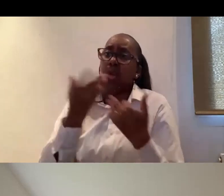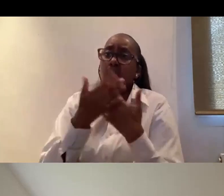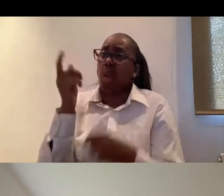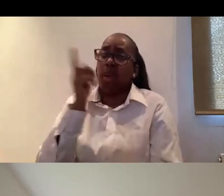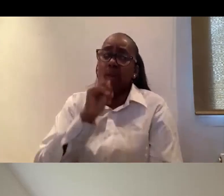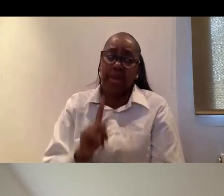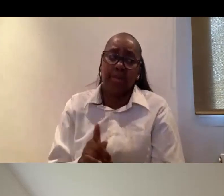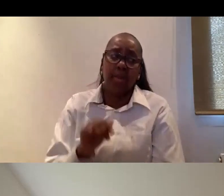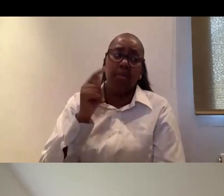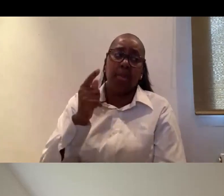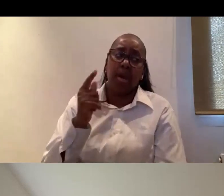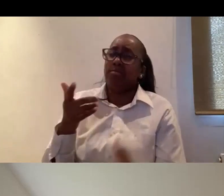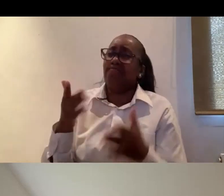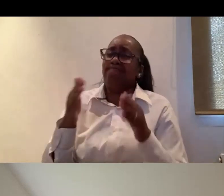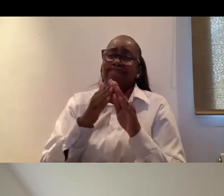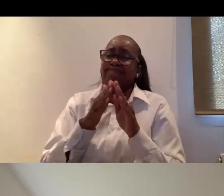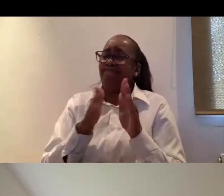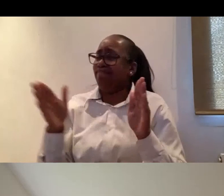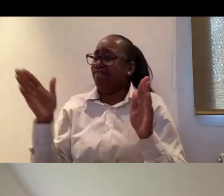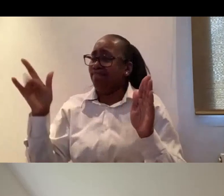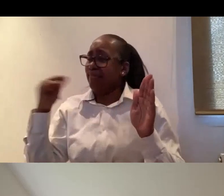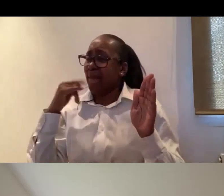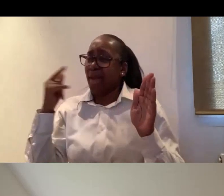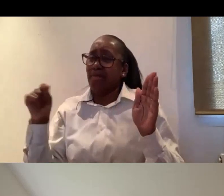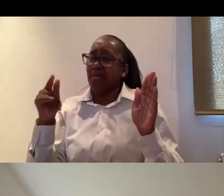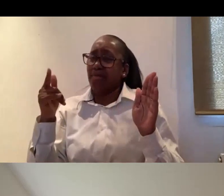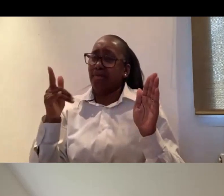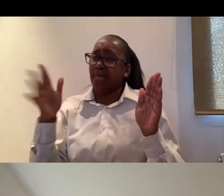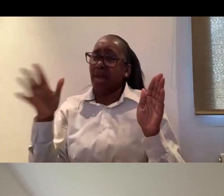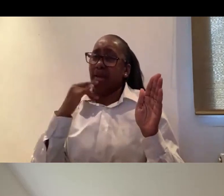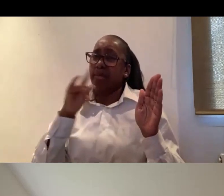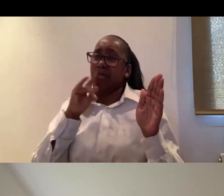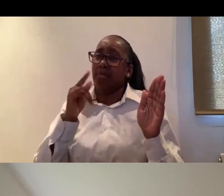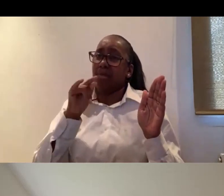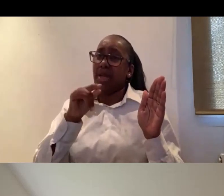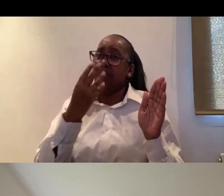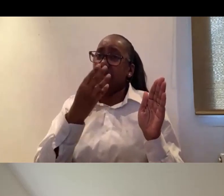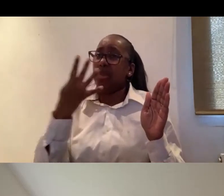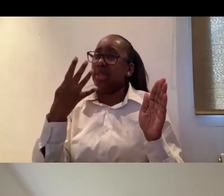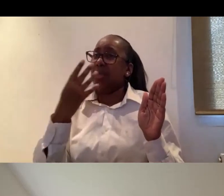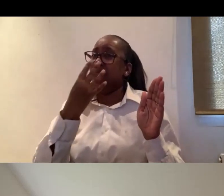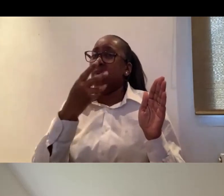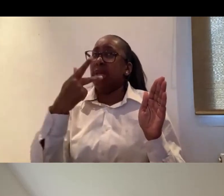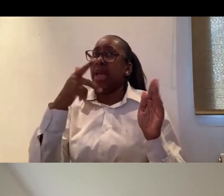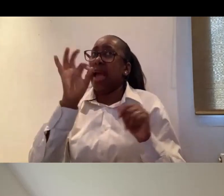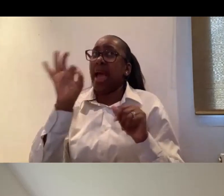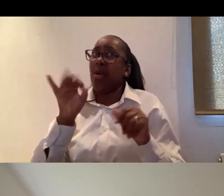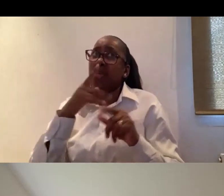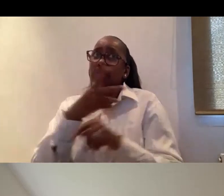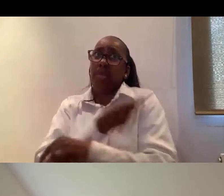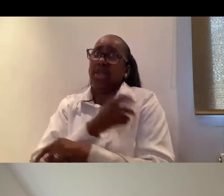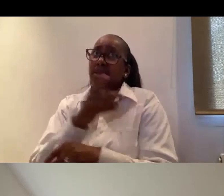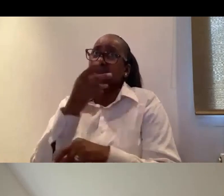but it outweighs the amount of people outweigh the people that have struggled for 48 hours that haven't had any symptoms